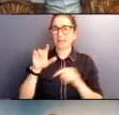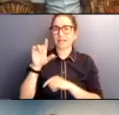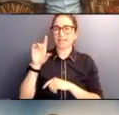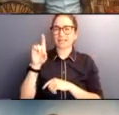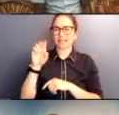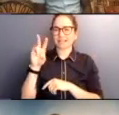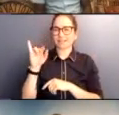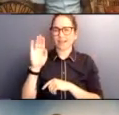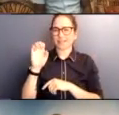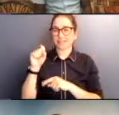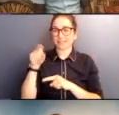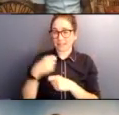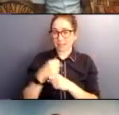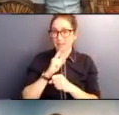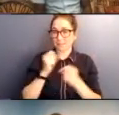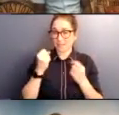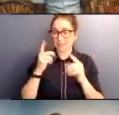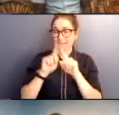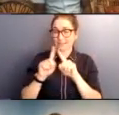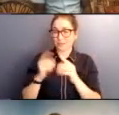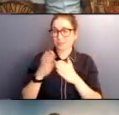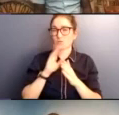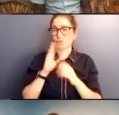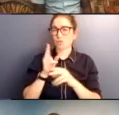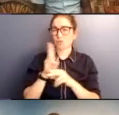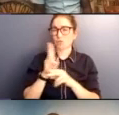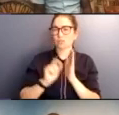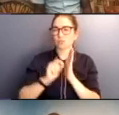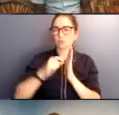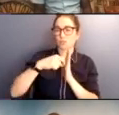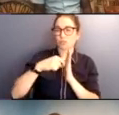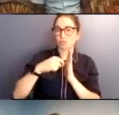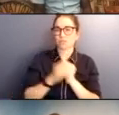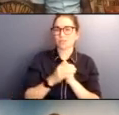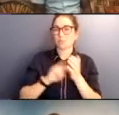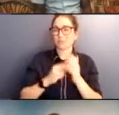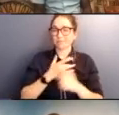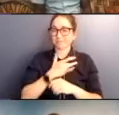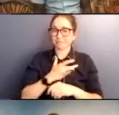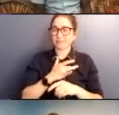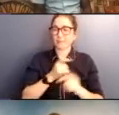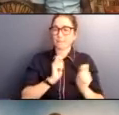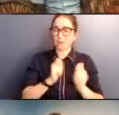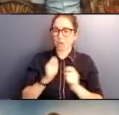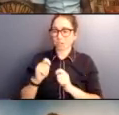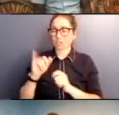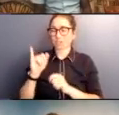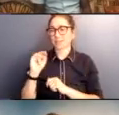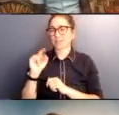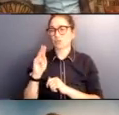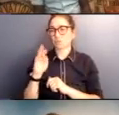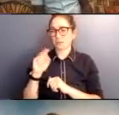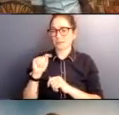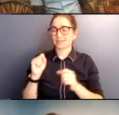several instruments that are activated by a switch, making traditional percussion instruments accessible with just the push of a